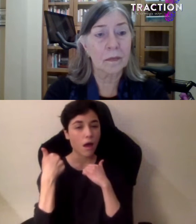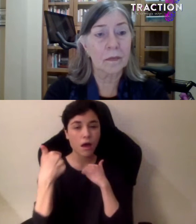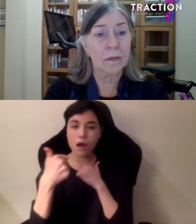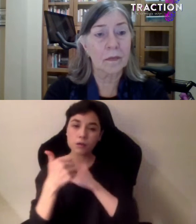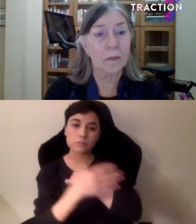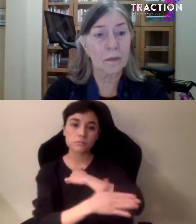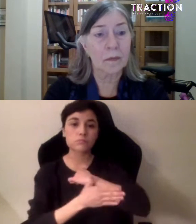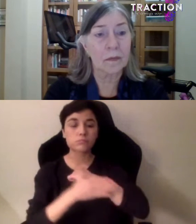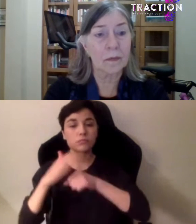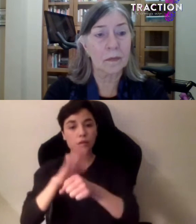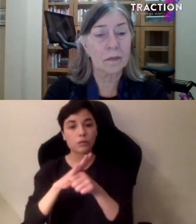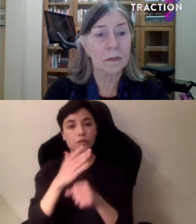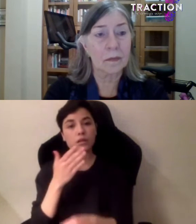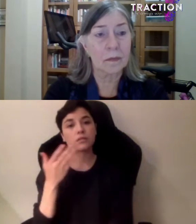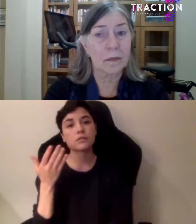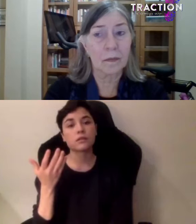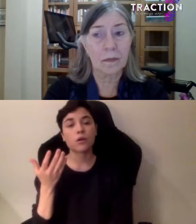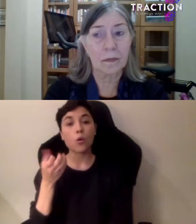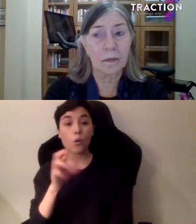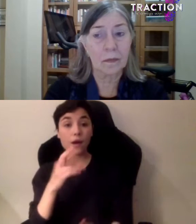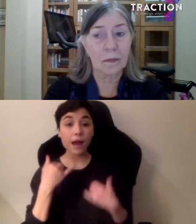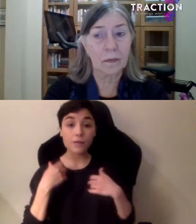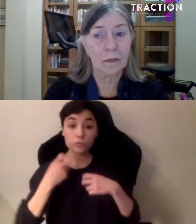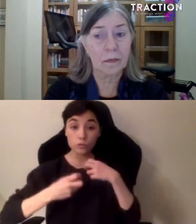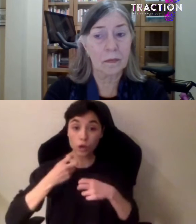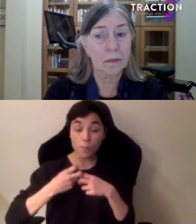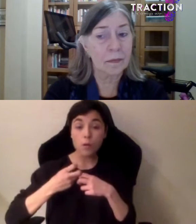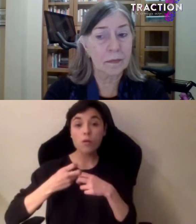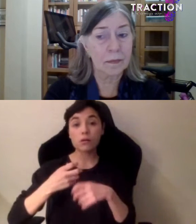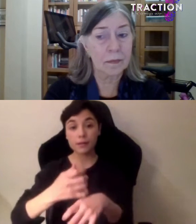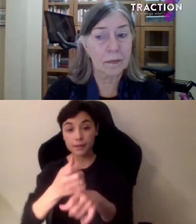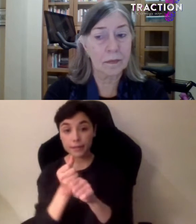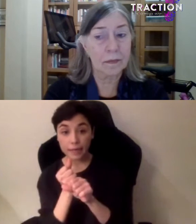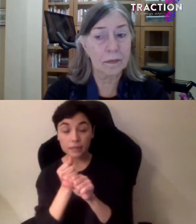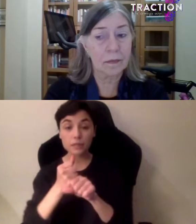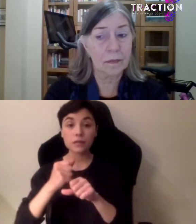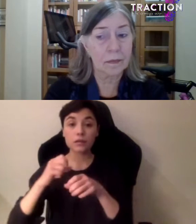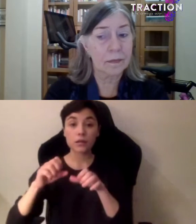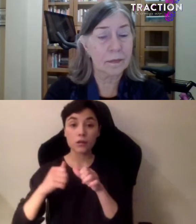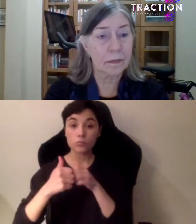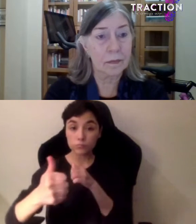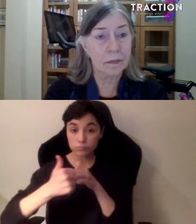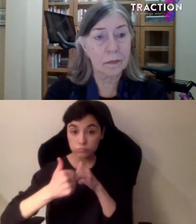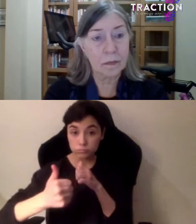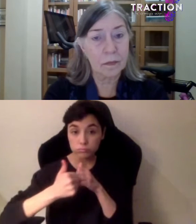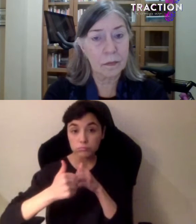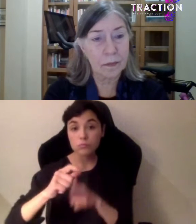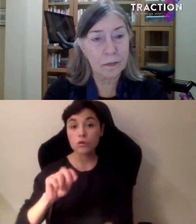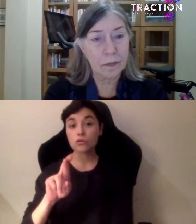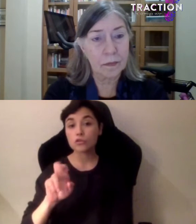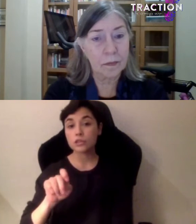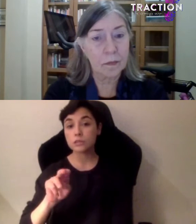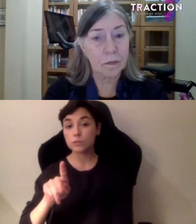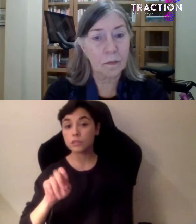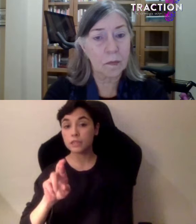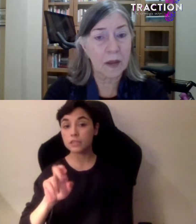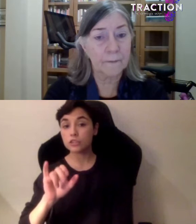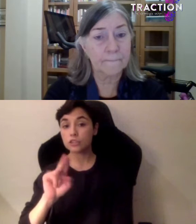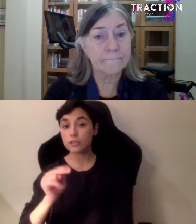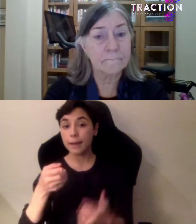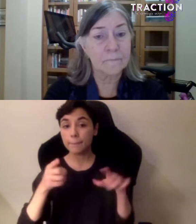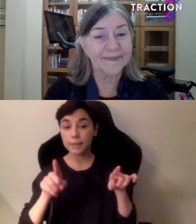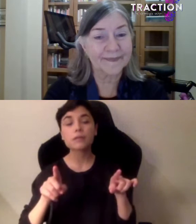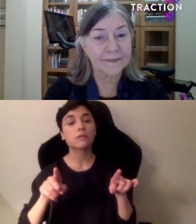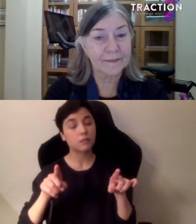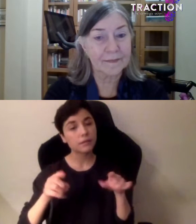you know, and not have to worry about it. And I think, you know, the main difference between the other two really seems to be as far as